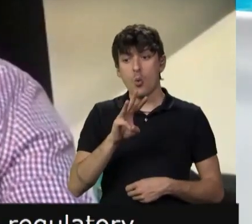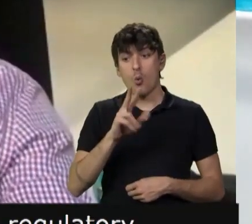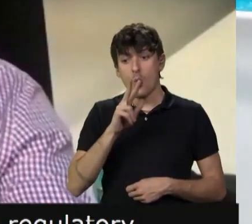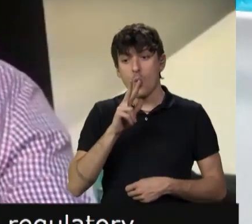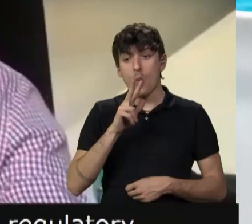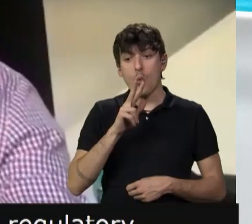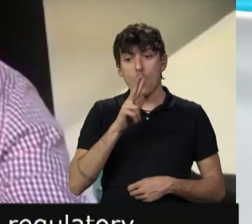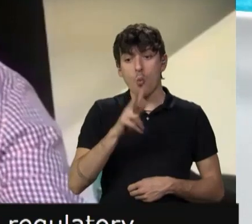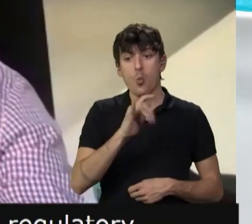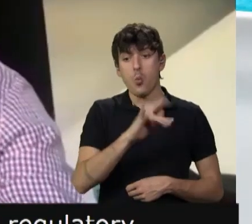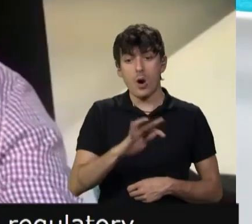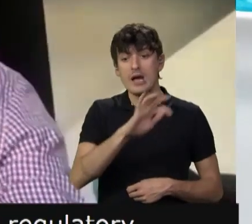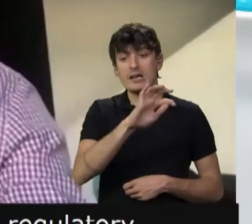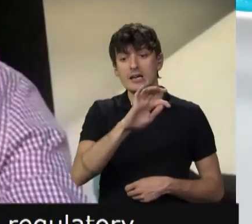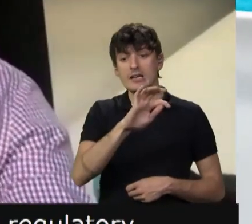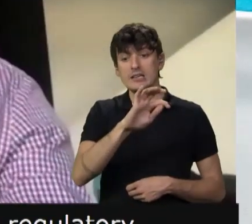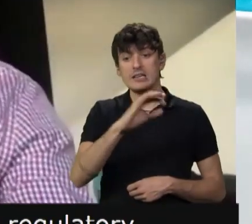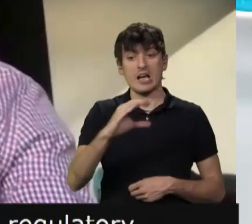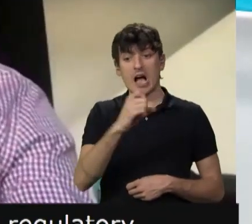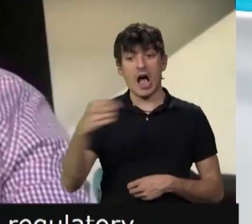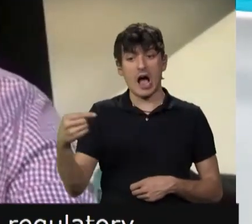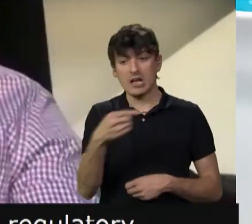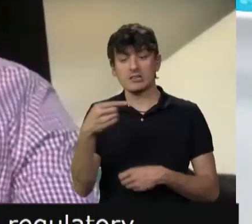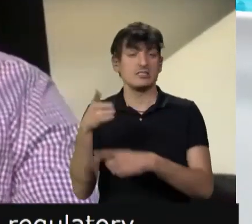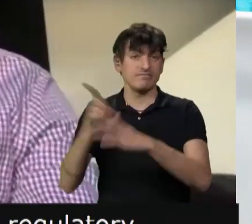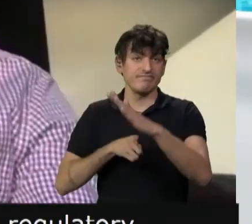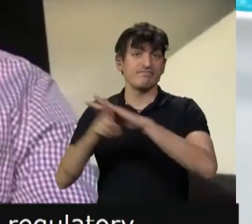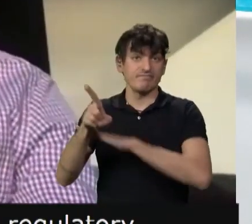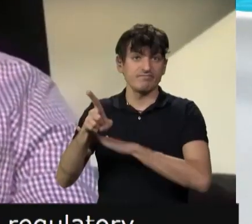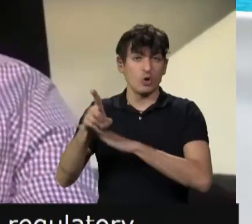like accessibility. That's